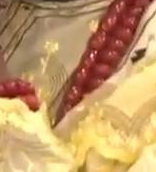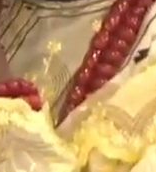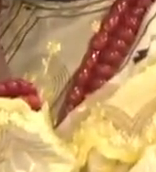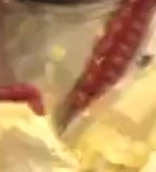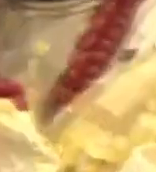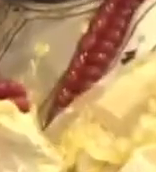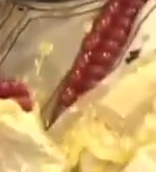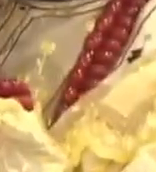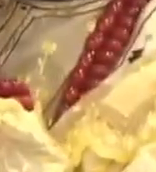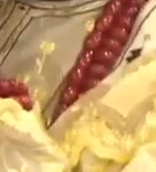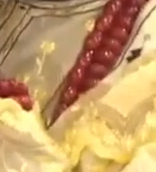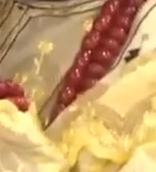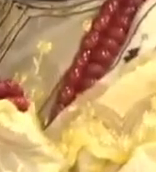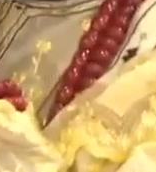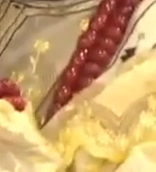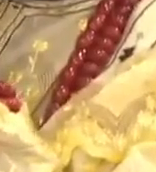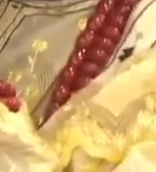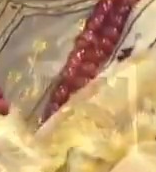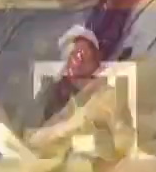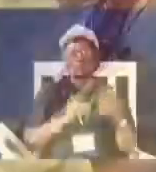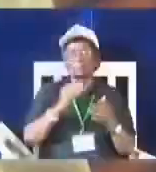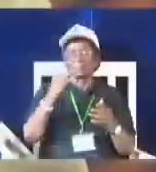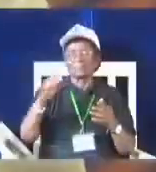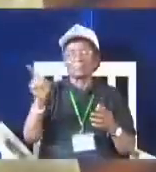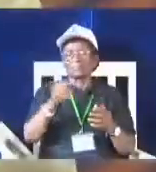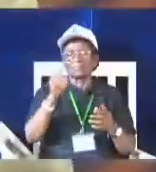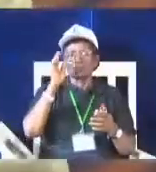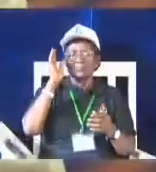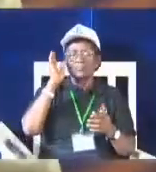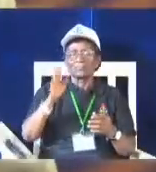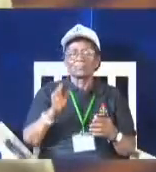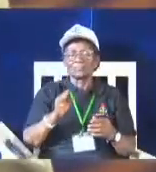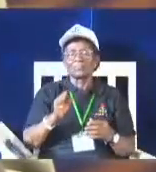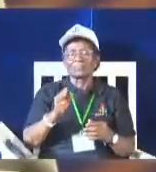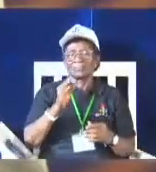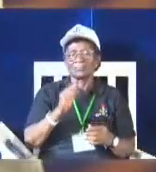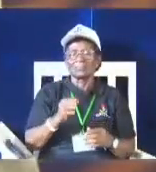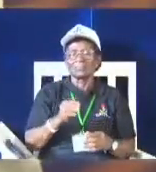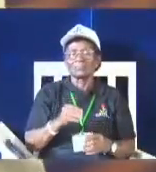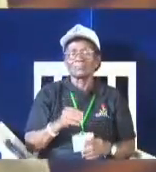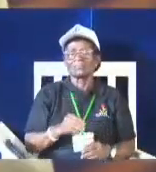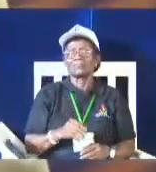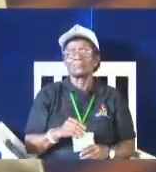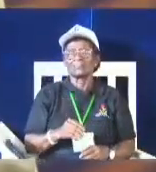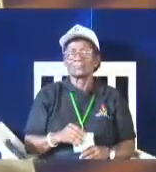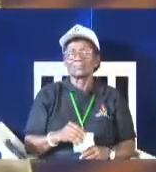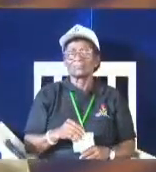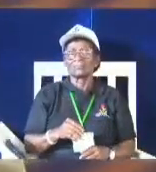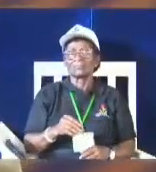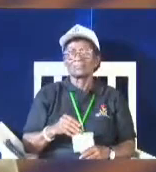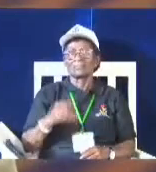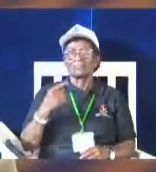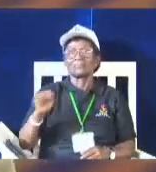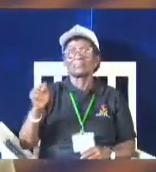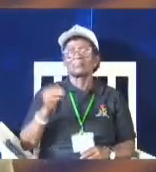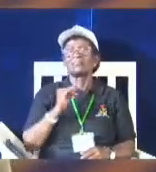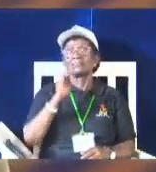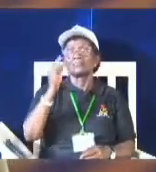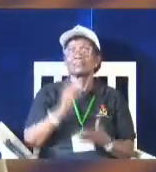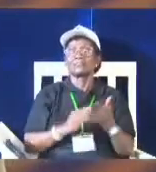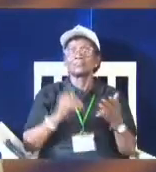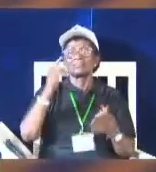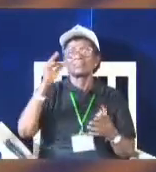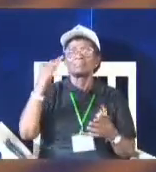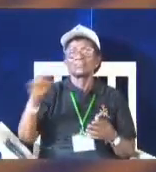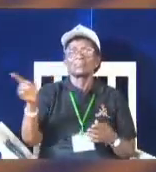Oh, I'm sure some of you will say, but what about those people who are not Christians and they have a